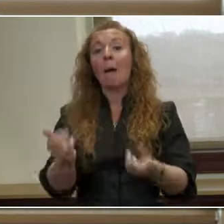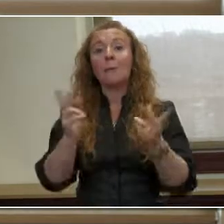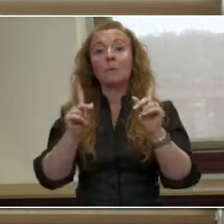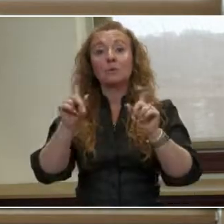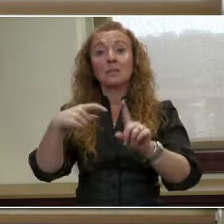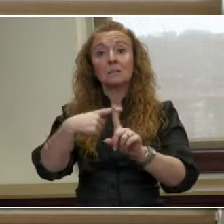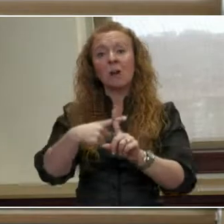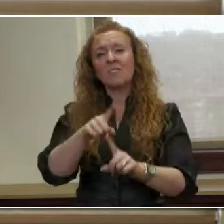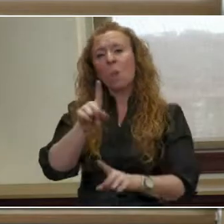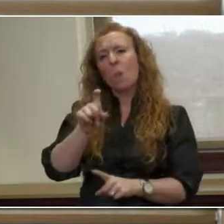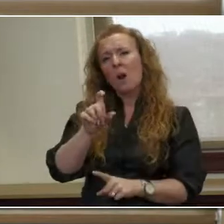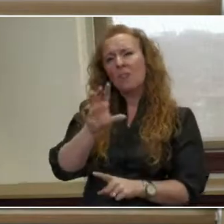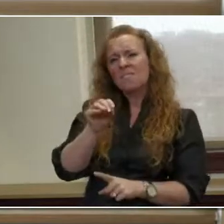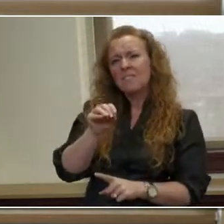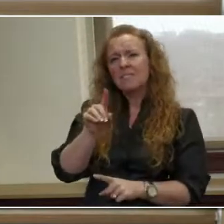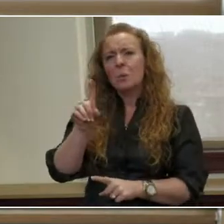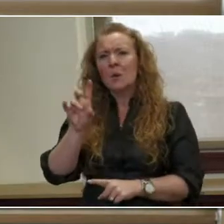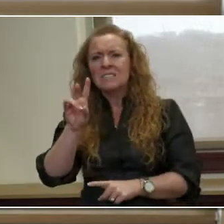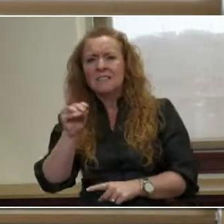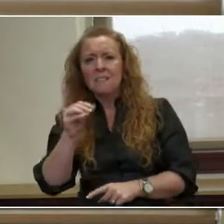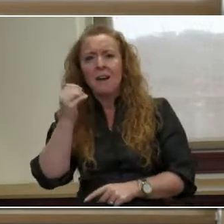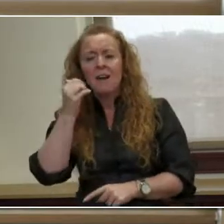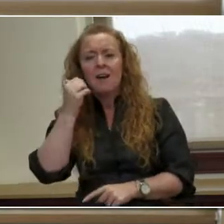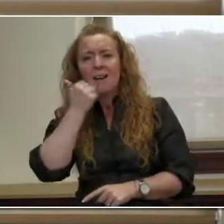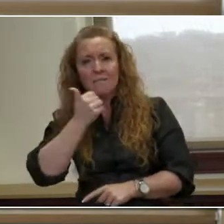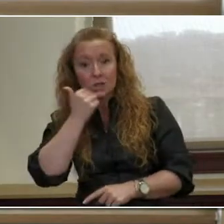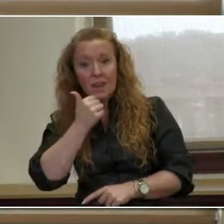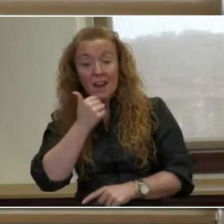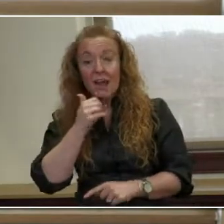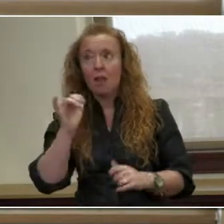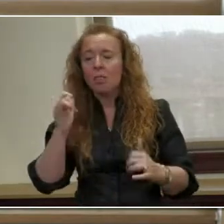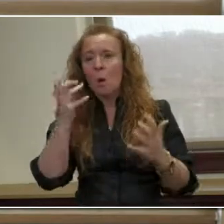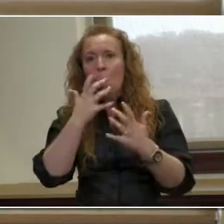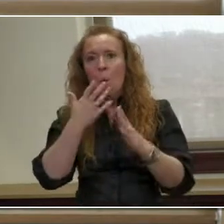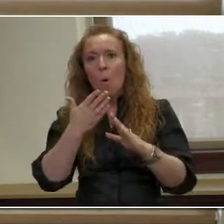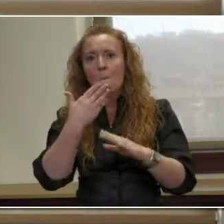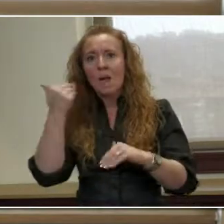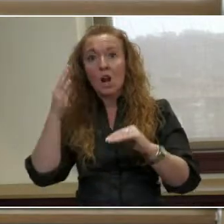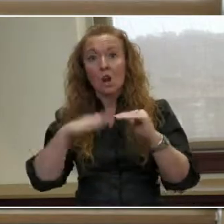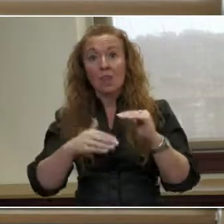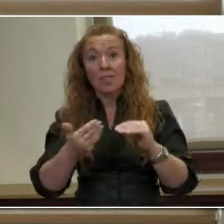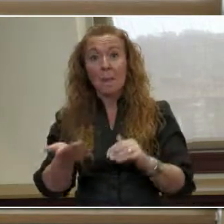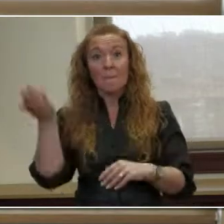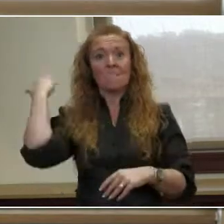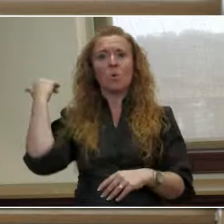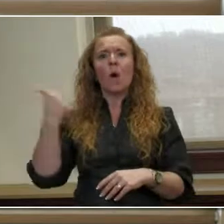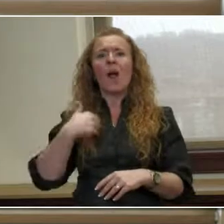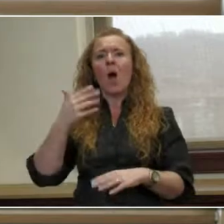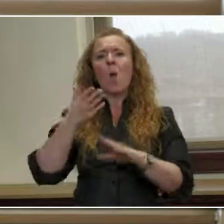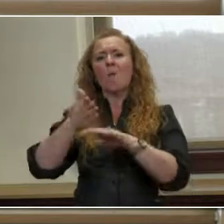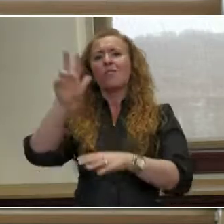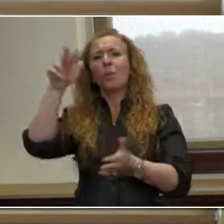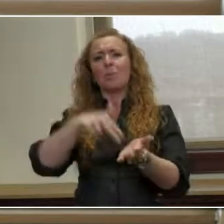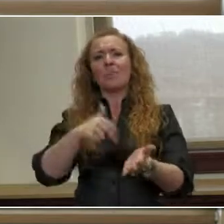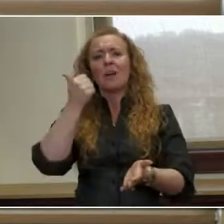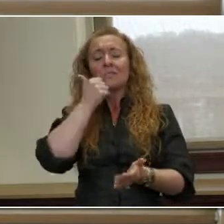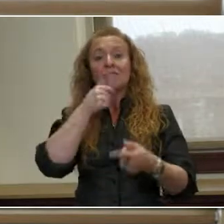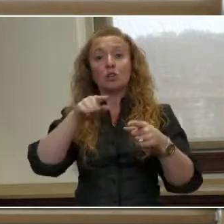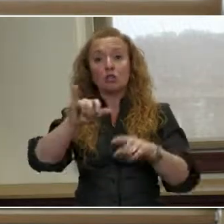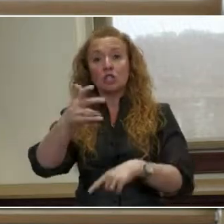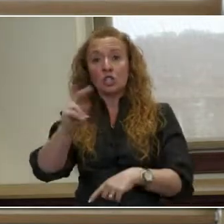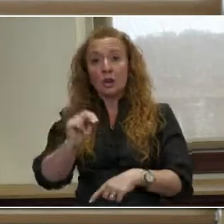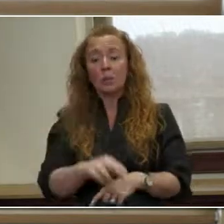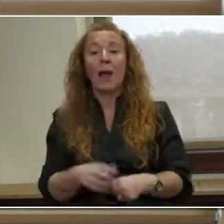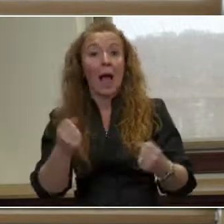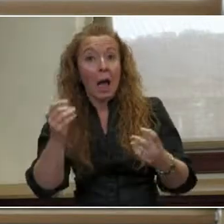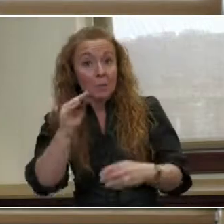to 175 cases a day, a huge drop from the more than 3,000 cases a day in January.